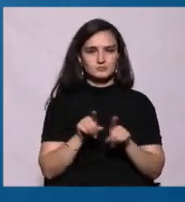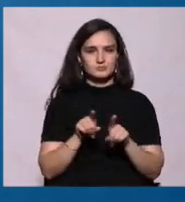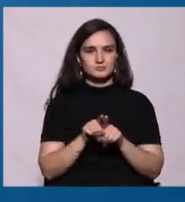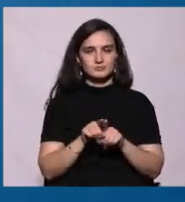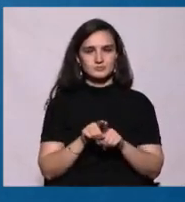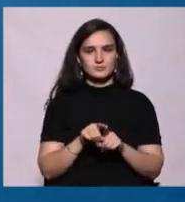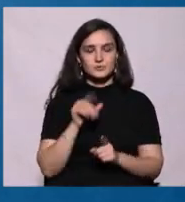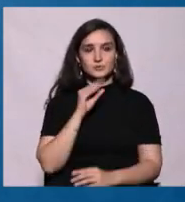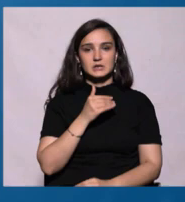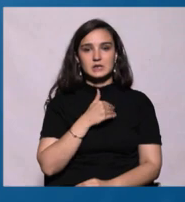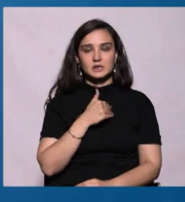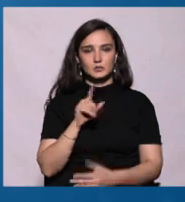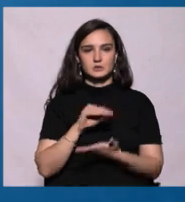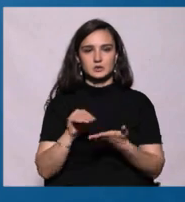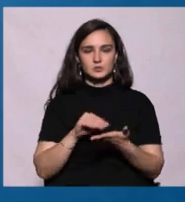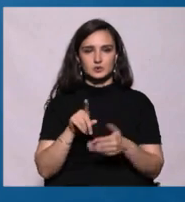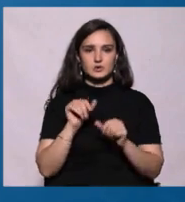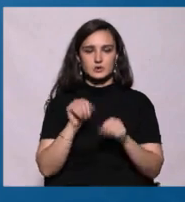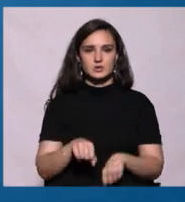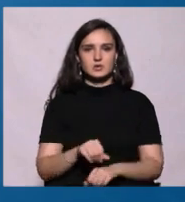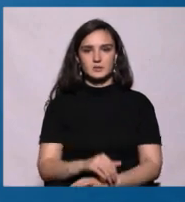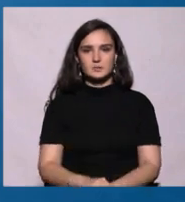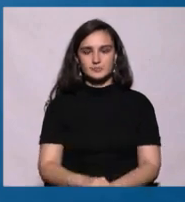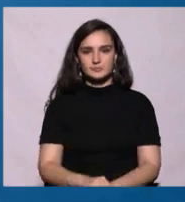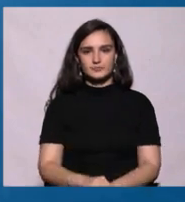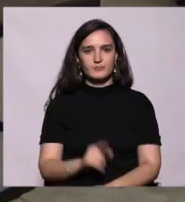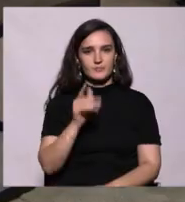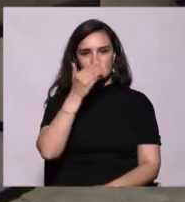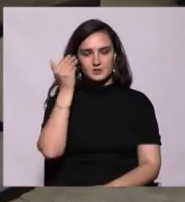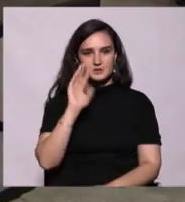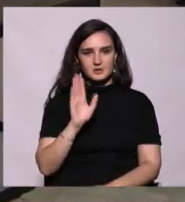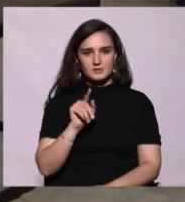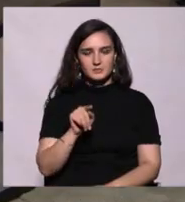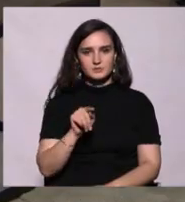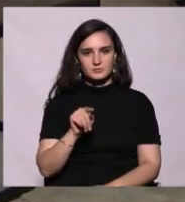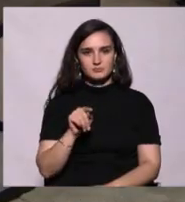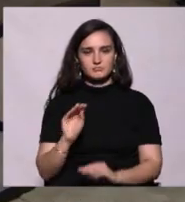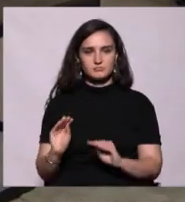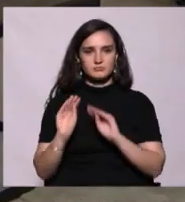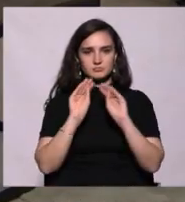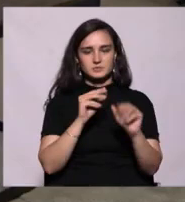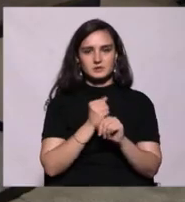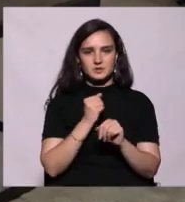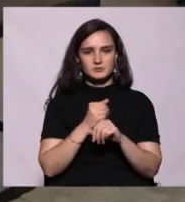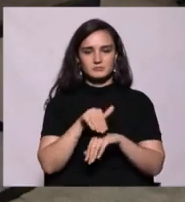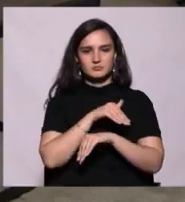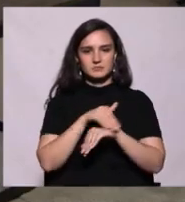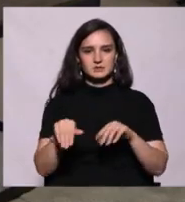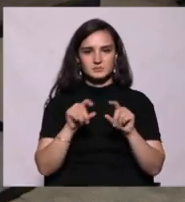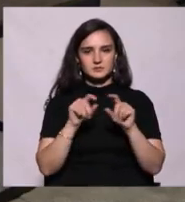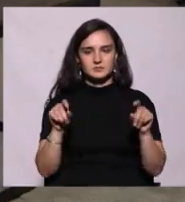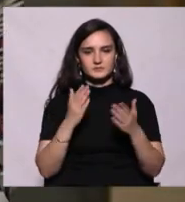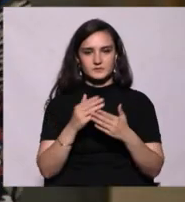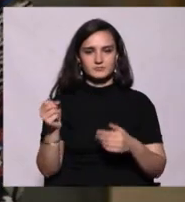you want to write, you can. Do not forget to upload your homework on the address given on the